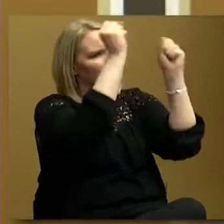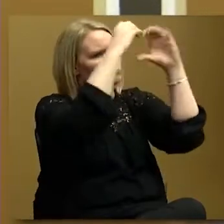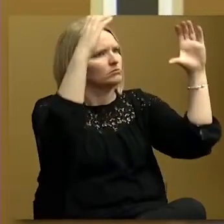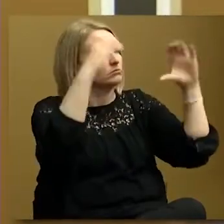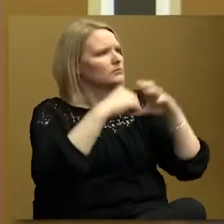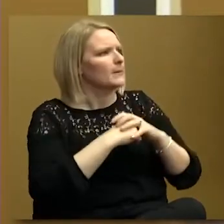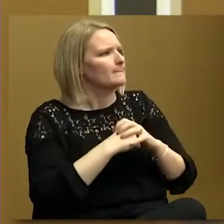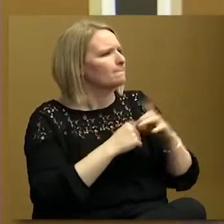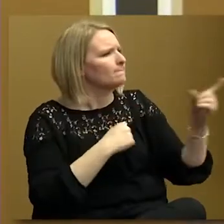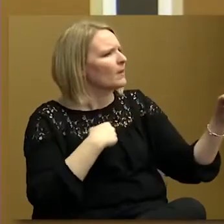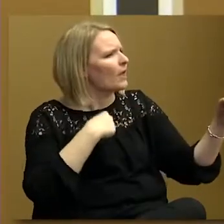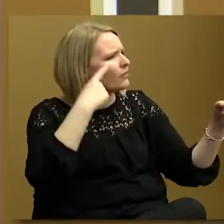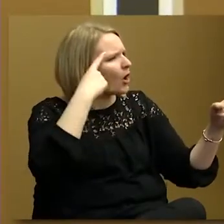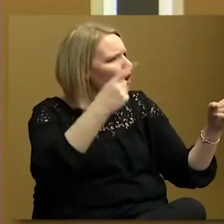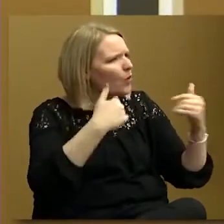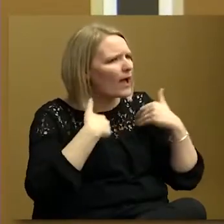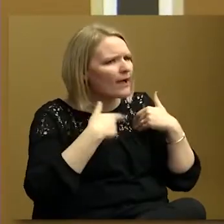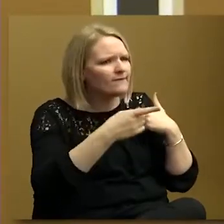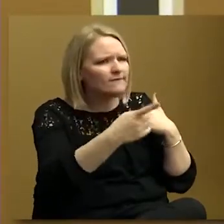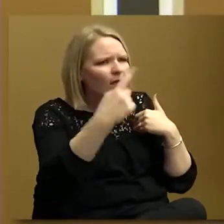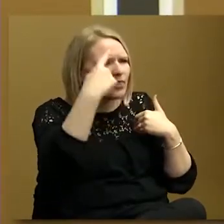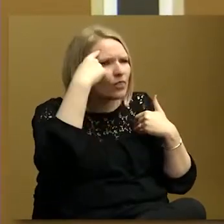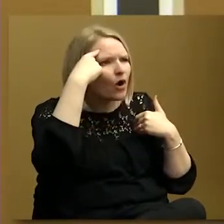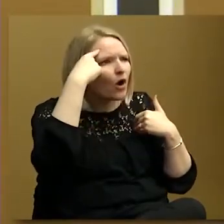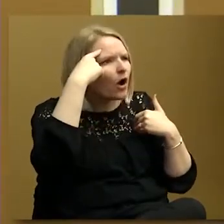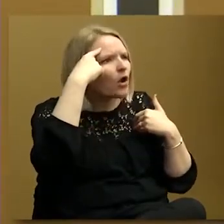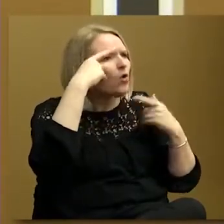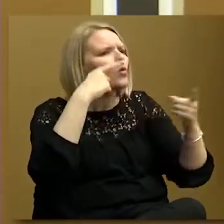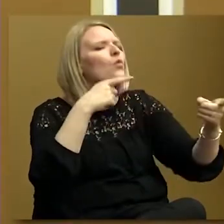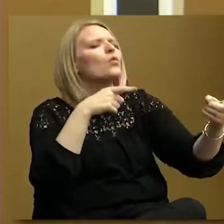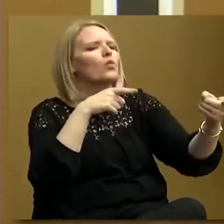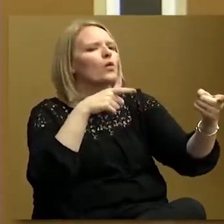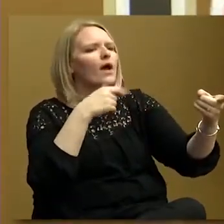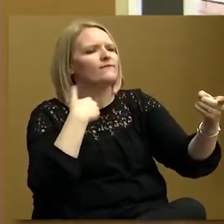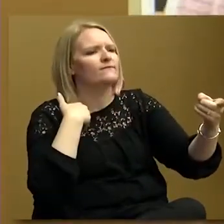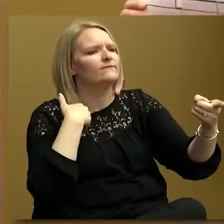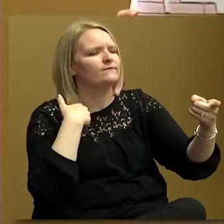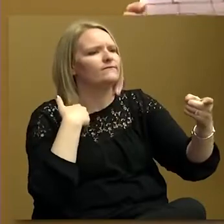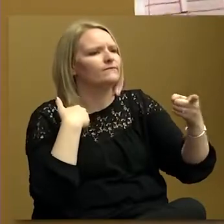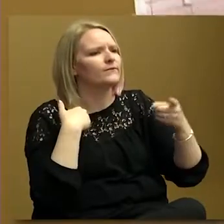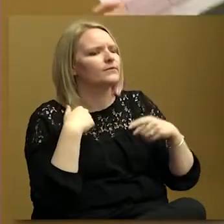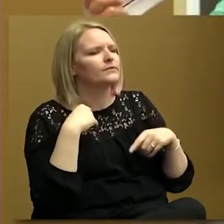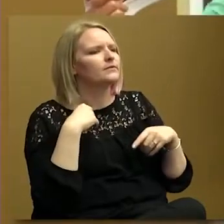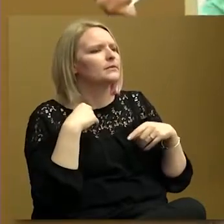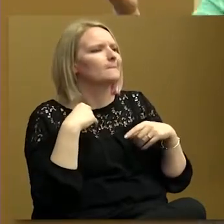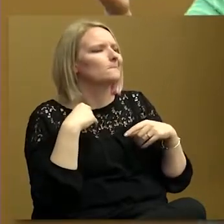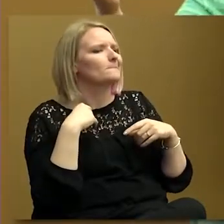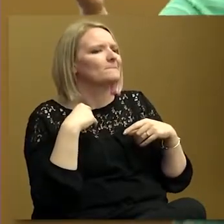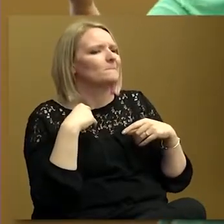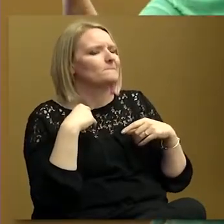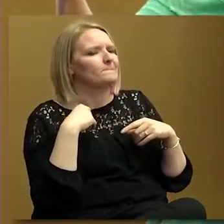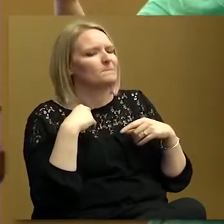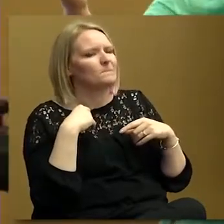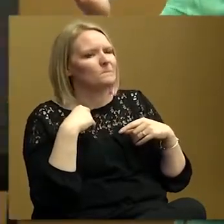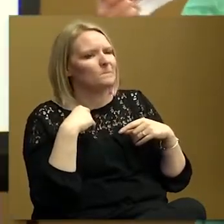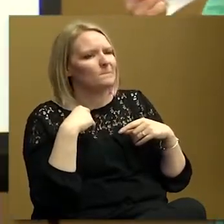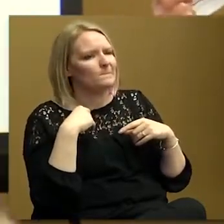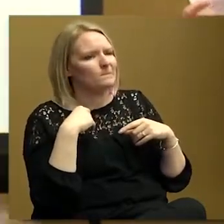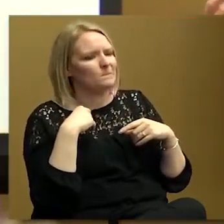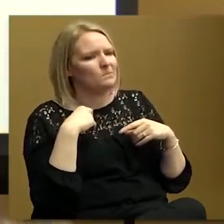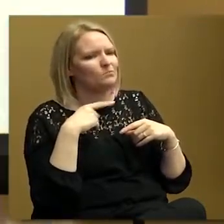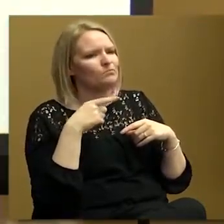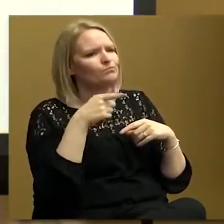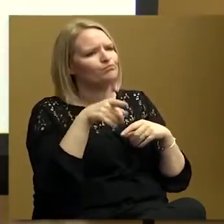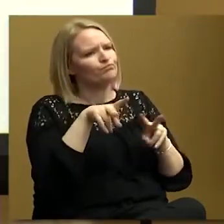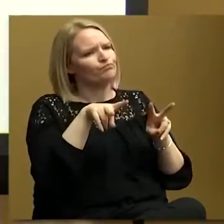Sherry, I thought I saw that y'all had done this. Yeah, okay. So if, when you see this and once you